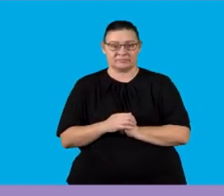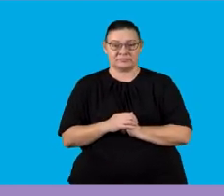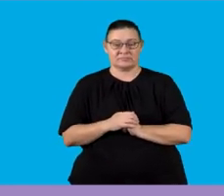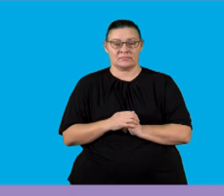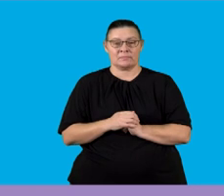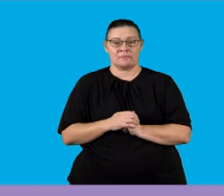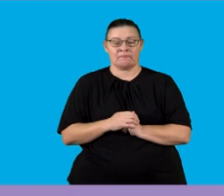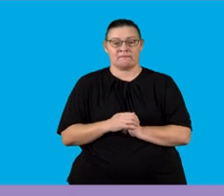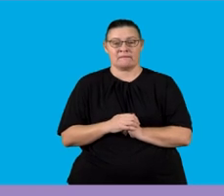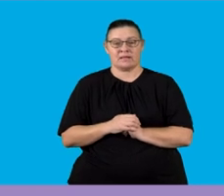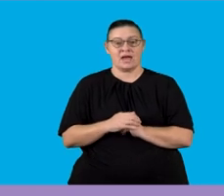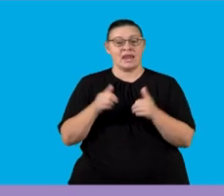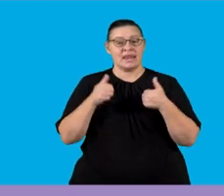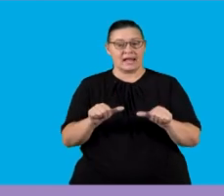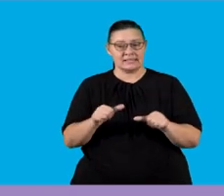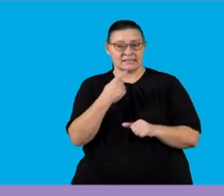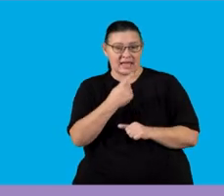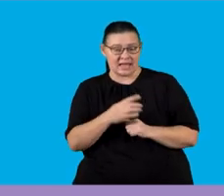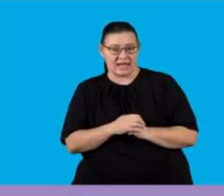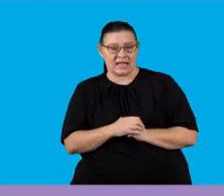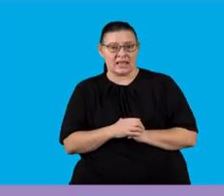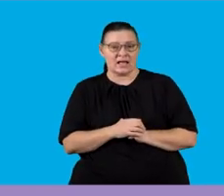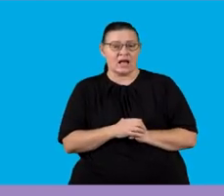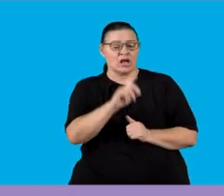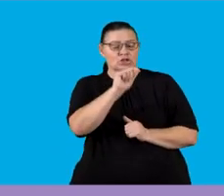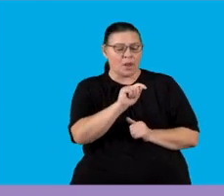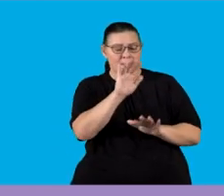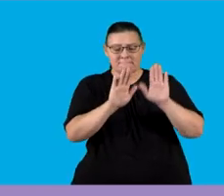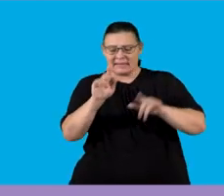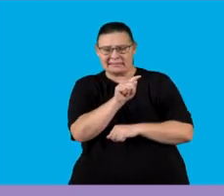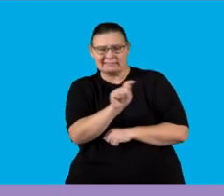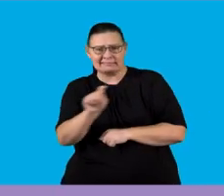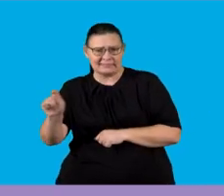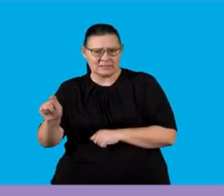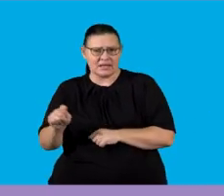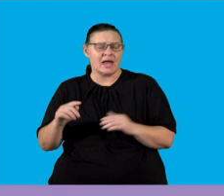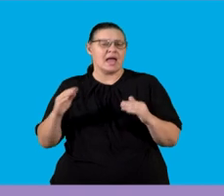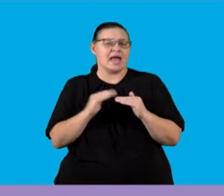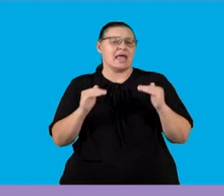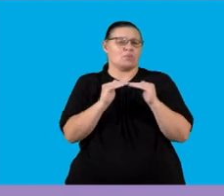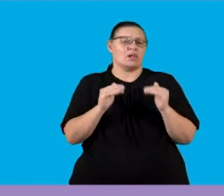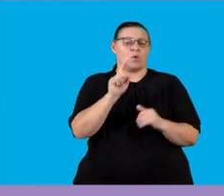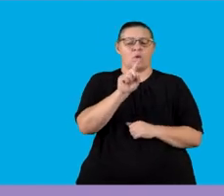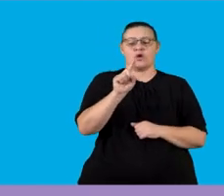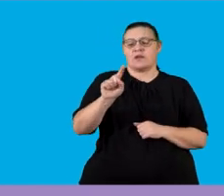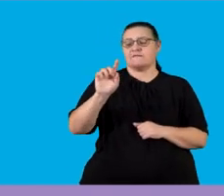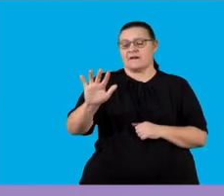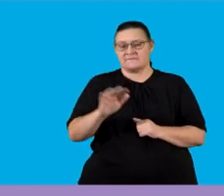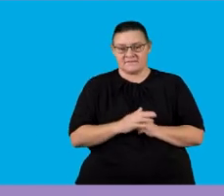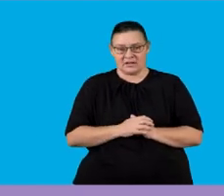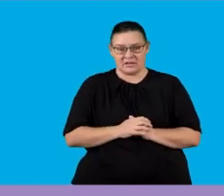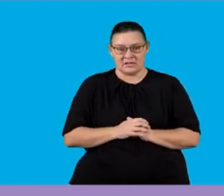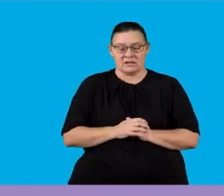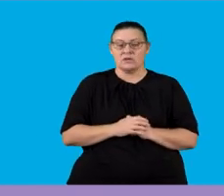115? Now we already have a rule for this pattern. We have 6n minus 5. Now we